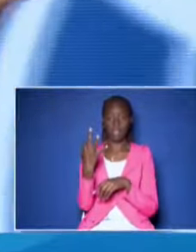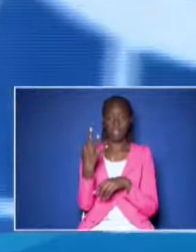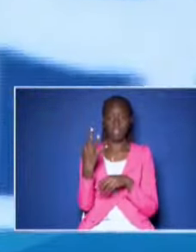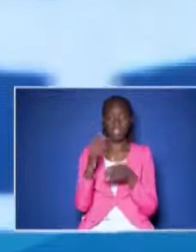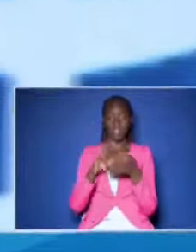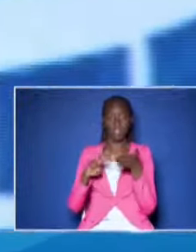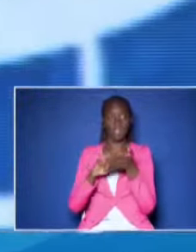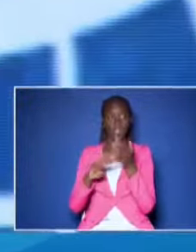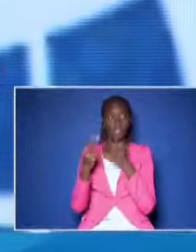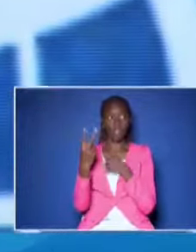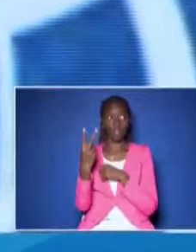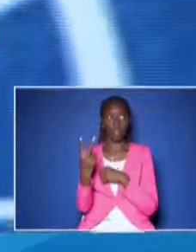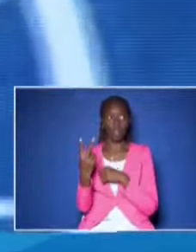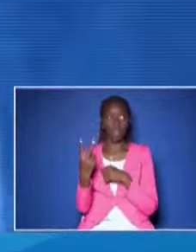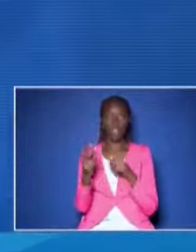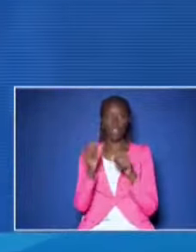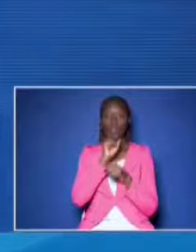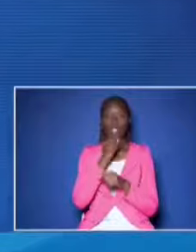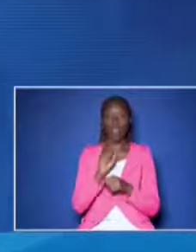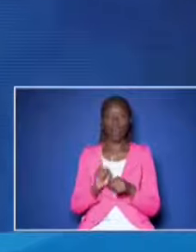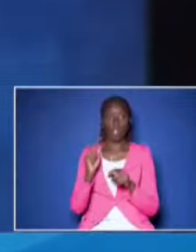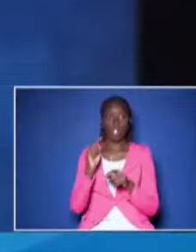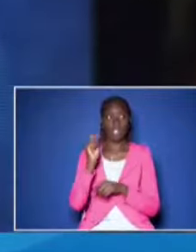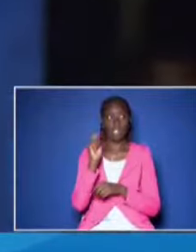see the Old Testament